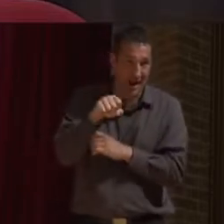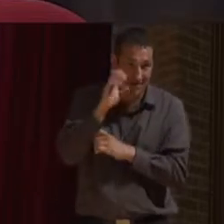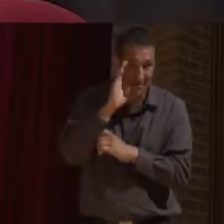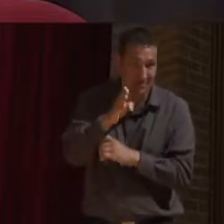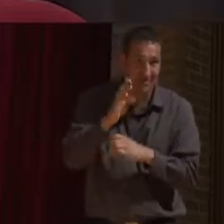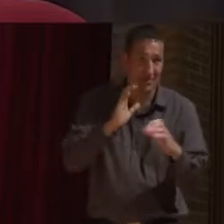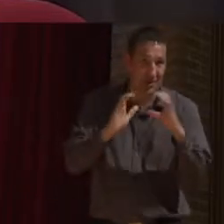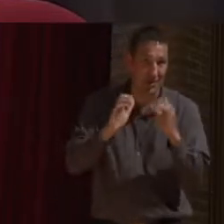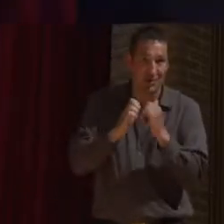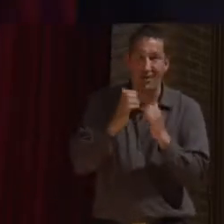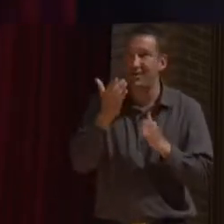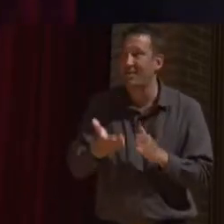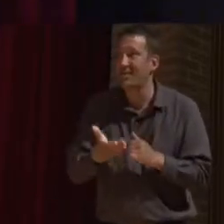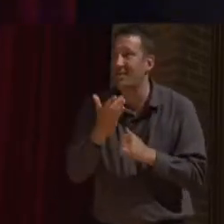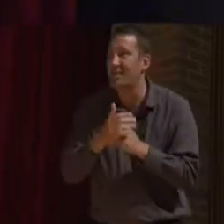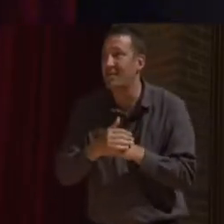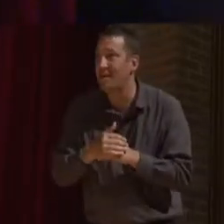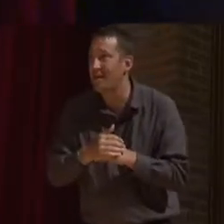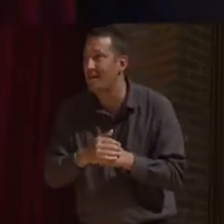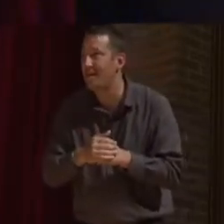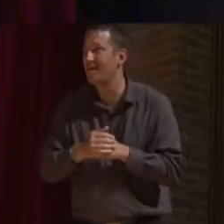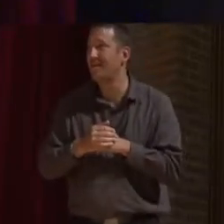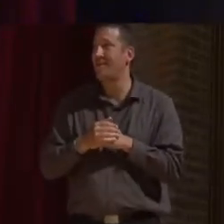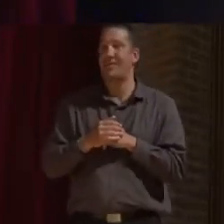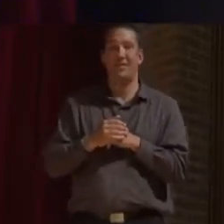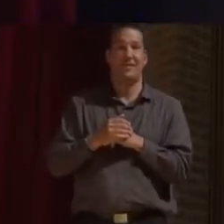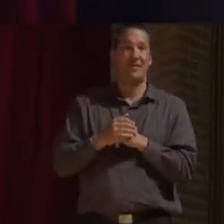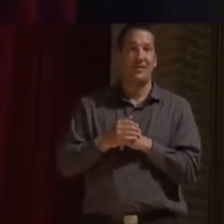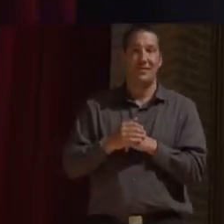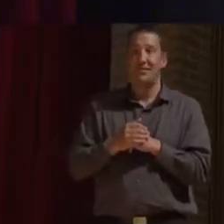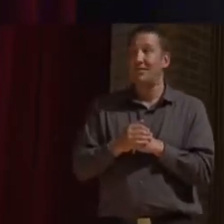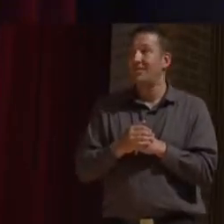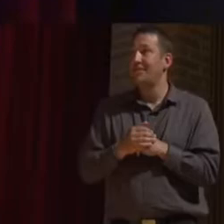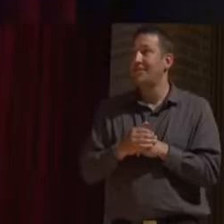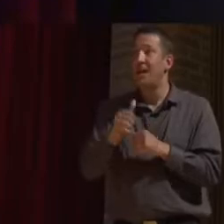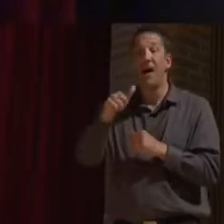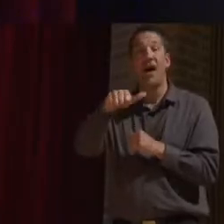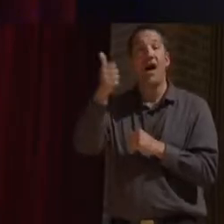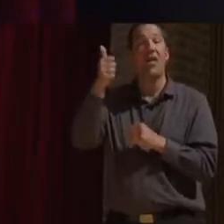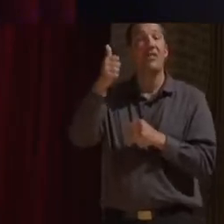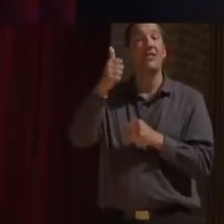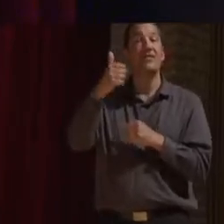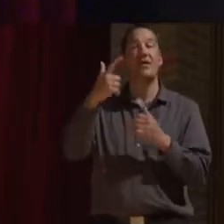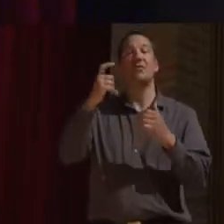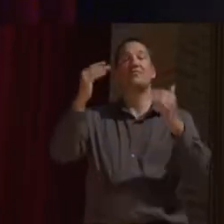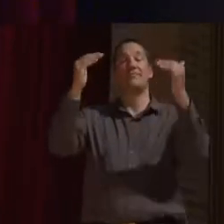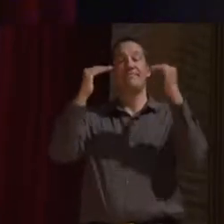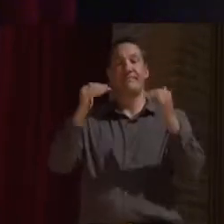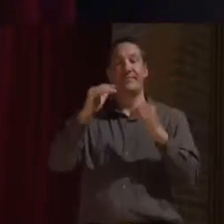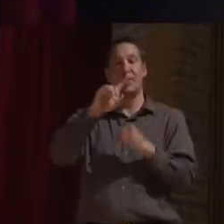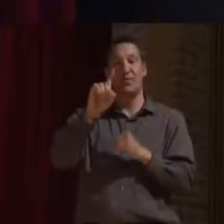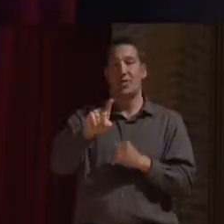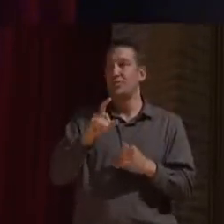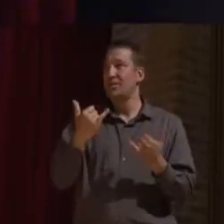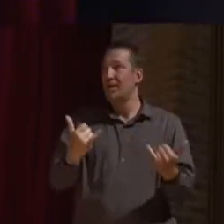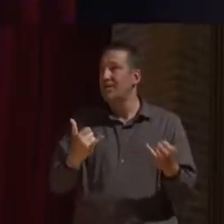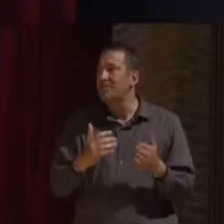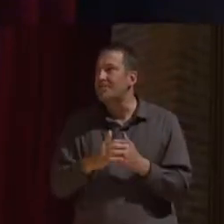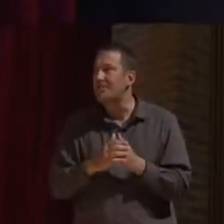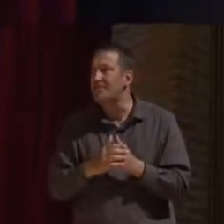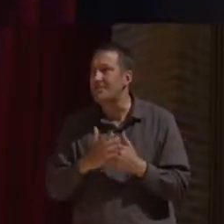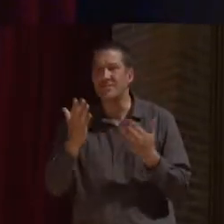All right. Anything from our? Okay. All right. We're going to move on to into the next question. Our next question is,